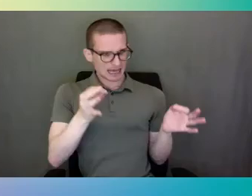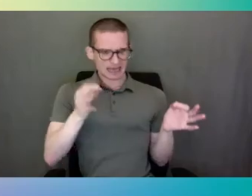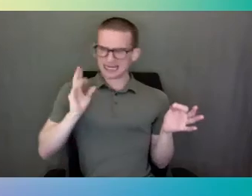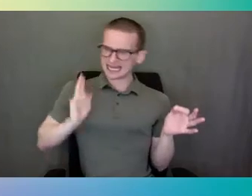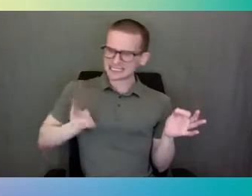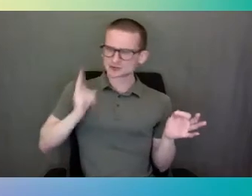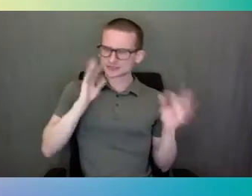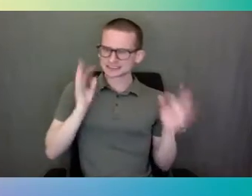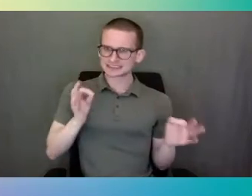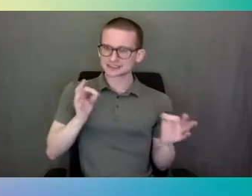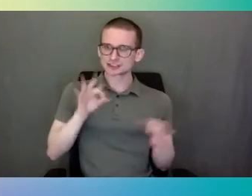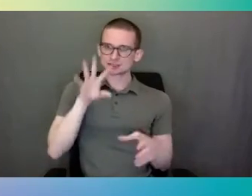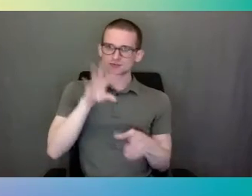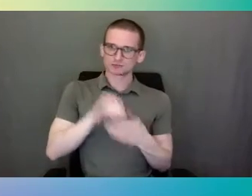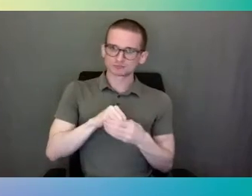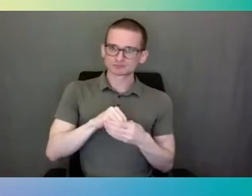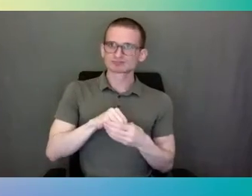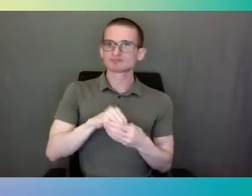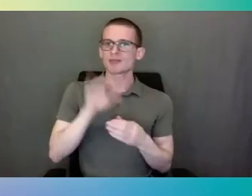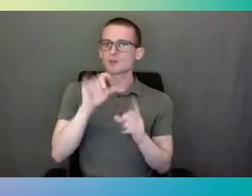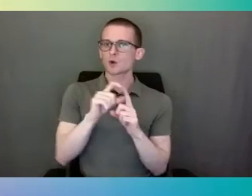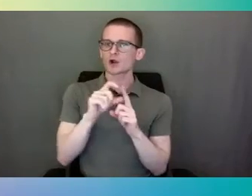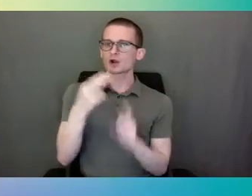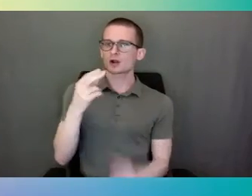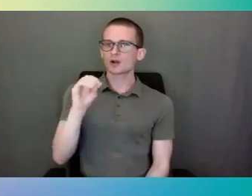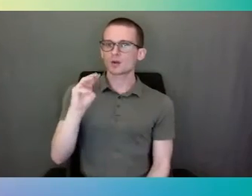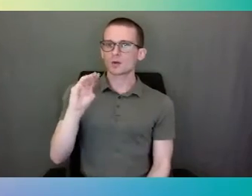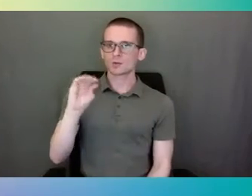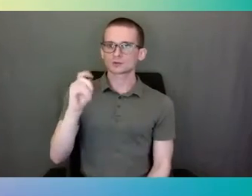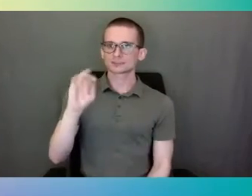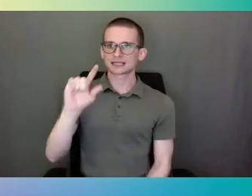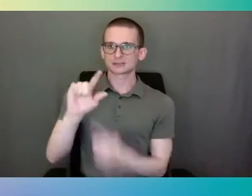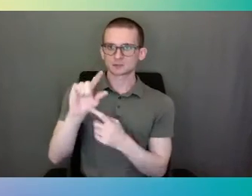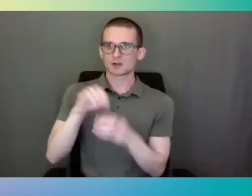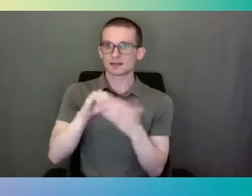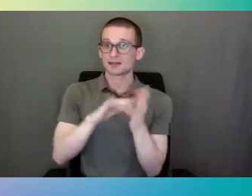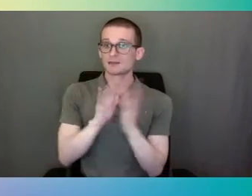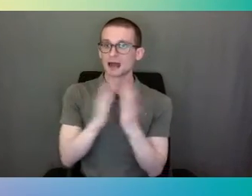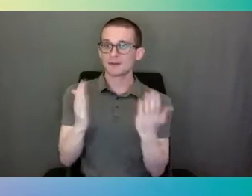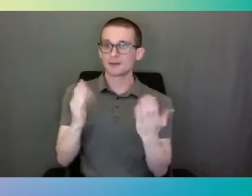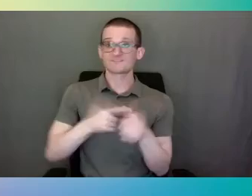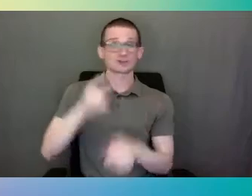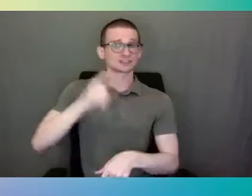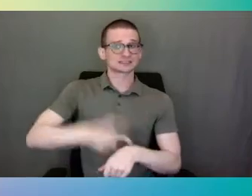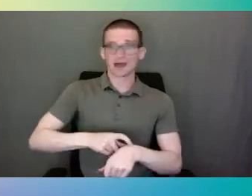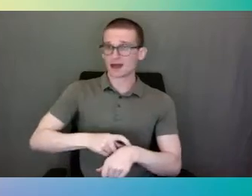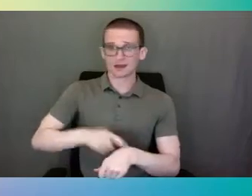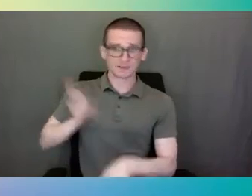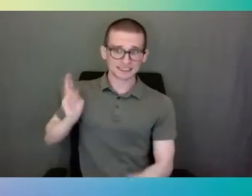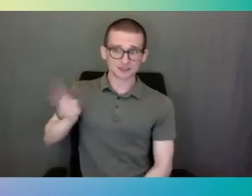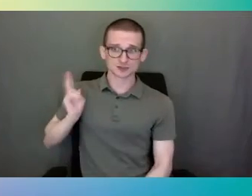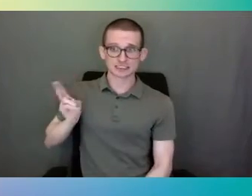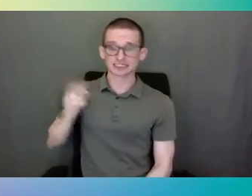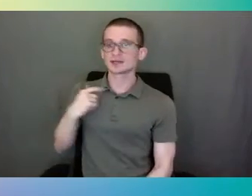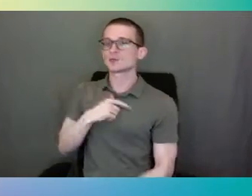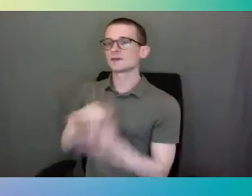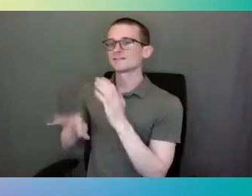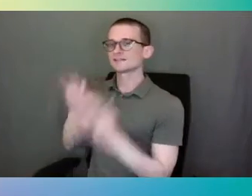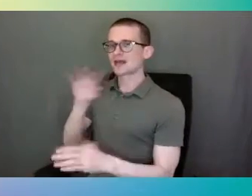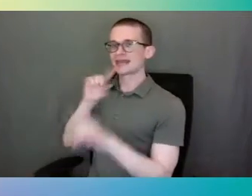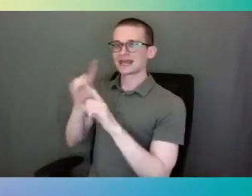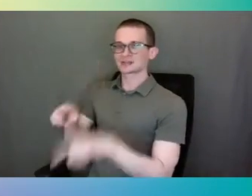Bible for the first time in history? And we found the answer in an exchange of letters